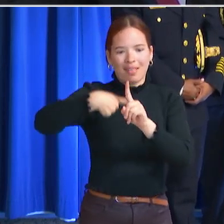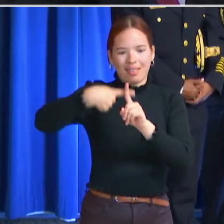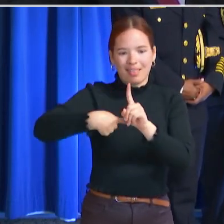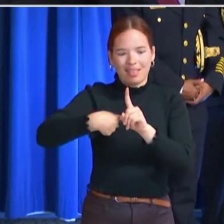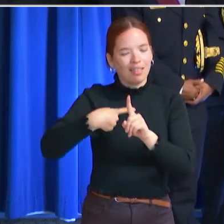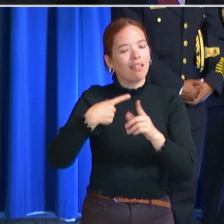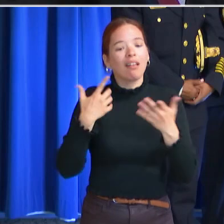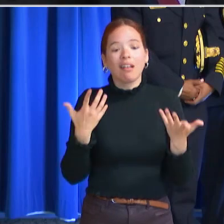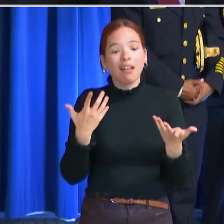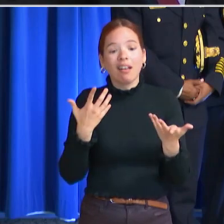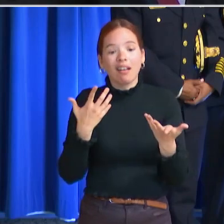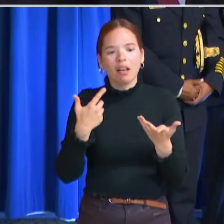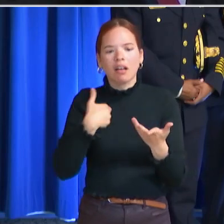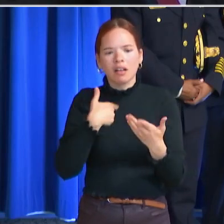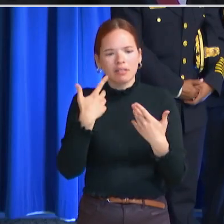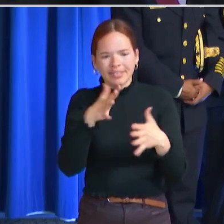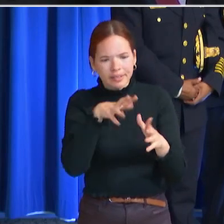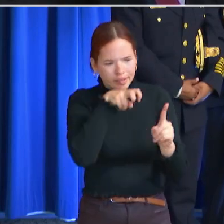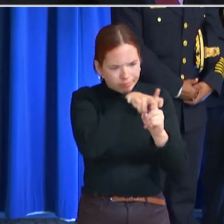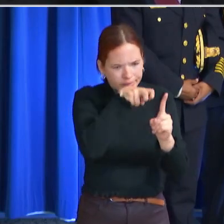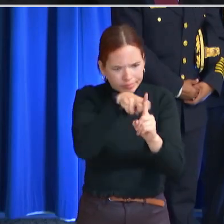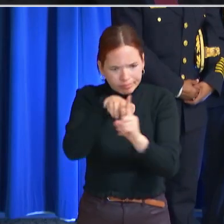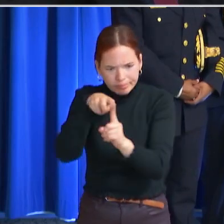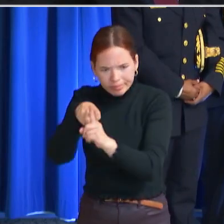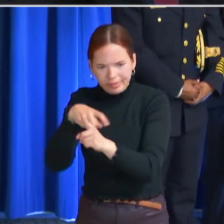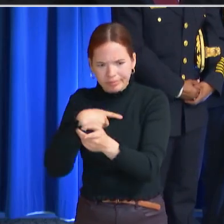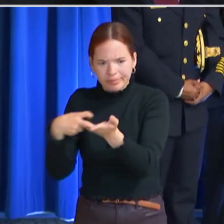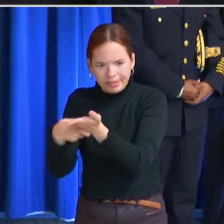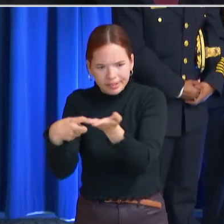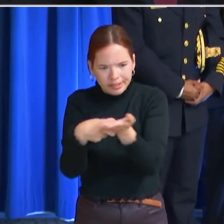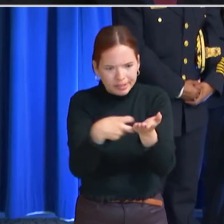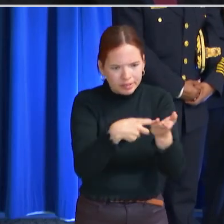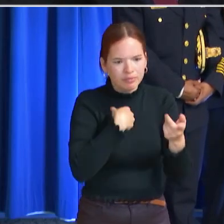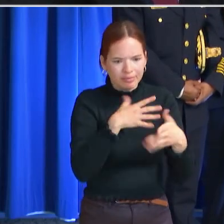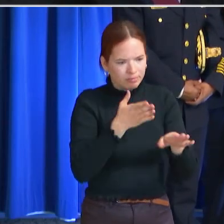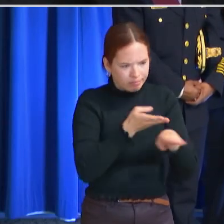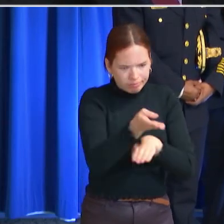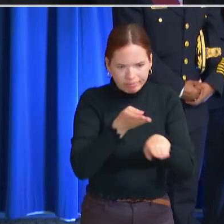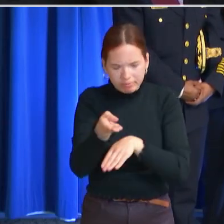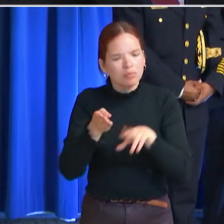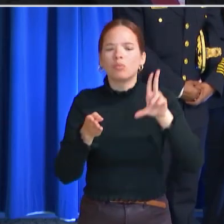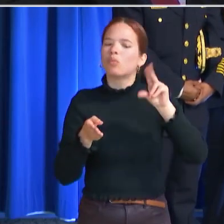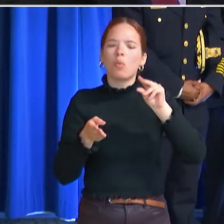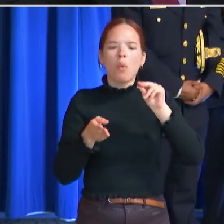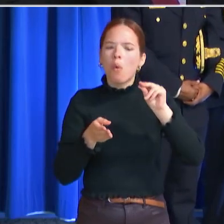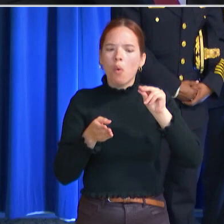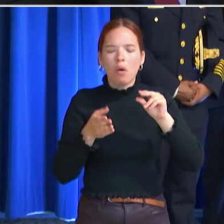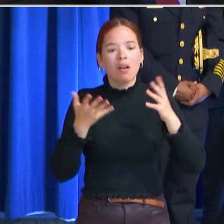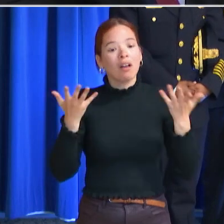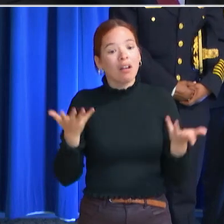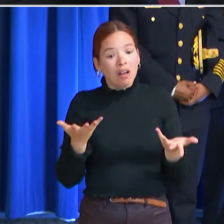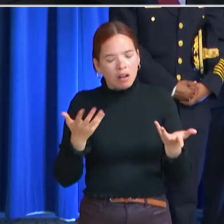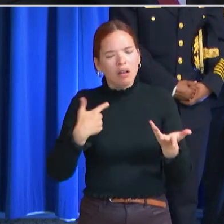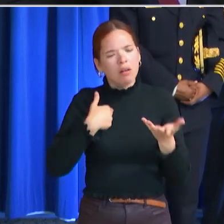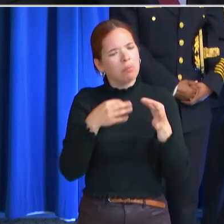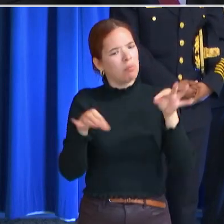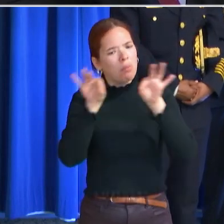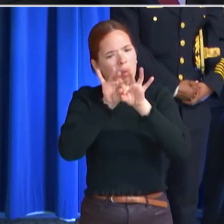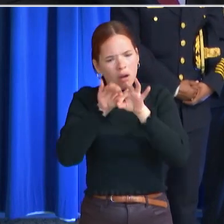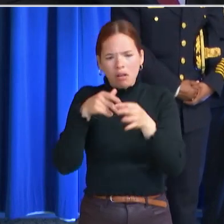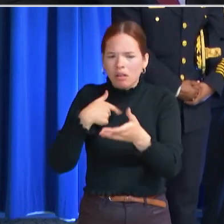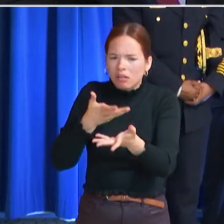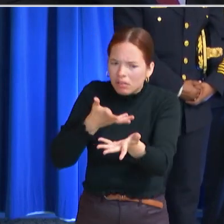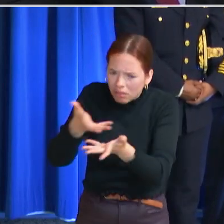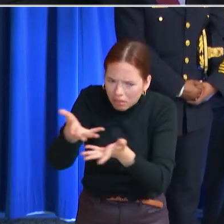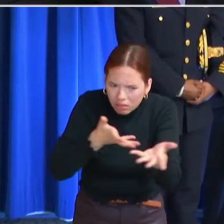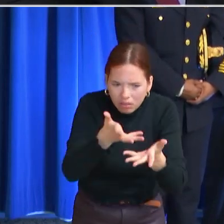because of the number of tickets that were written, but actually because of the way that I engaged community members. That